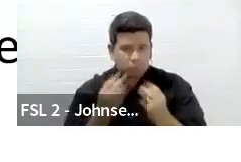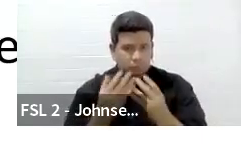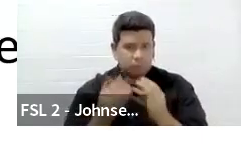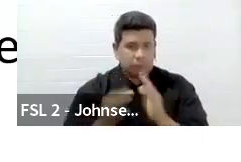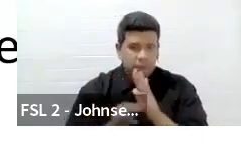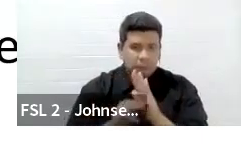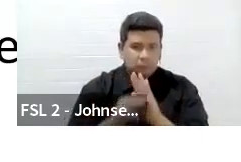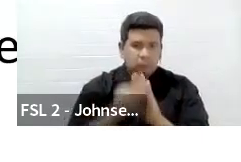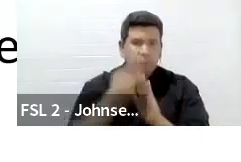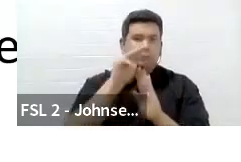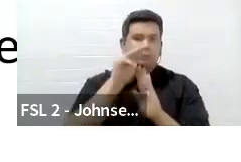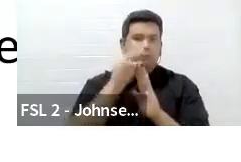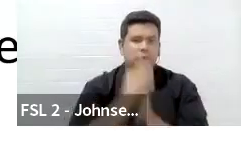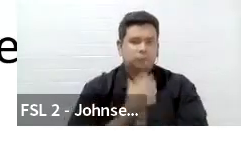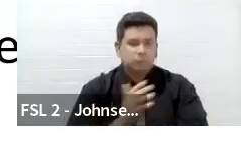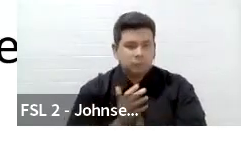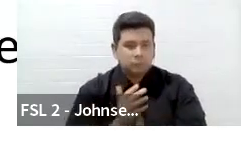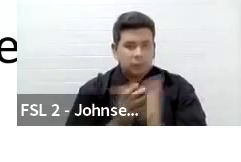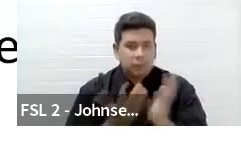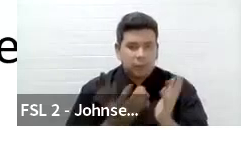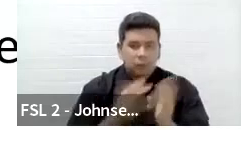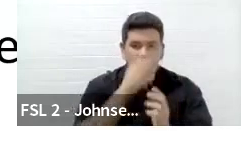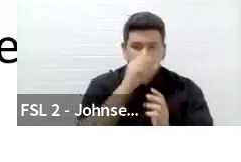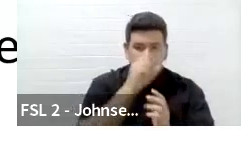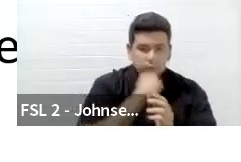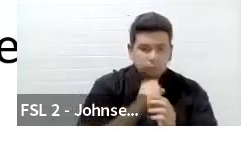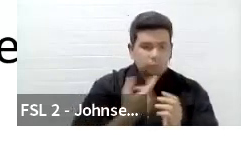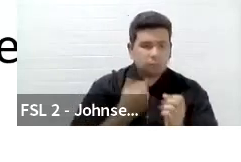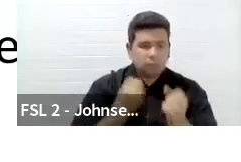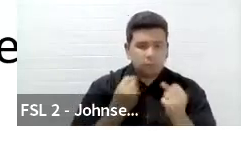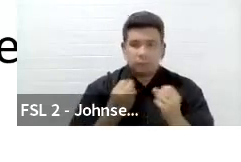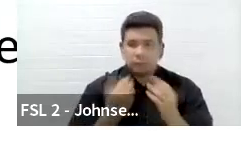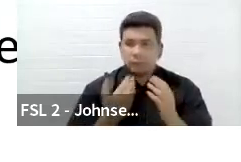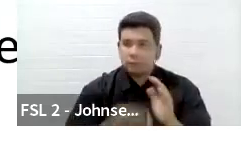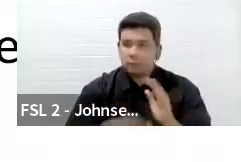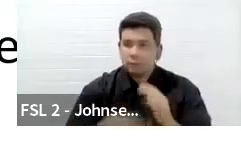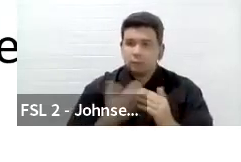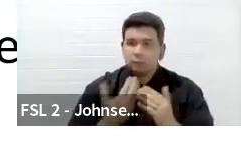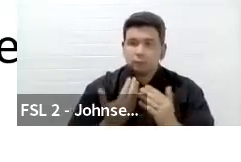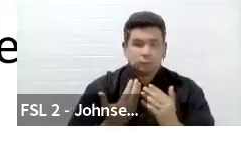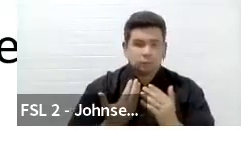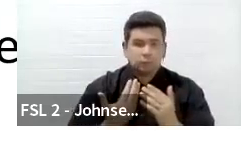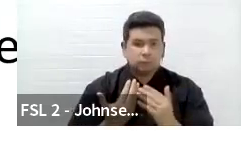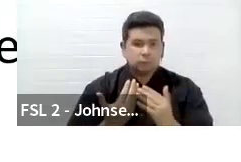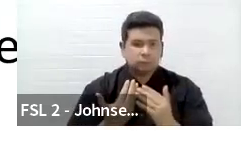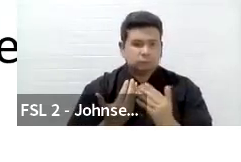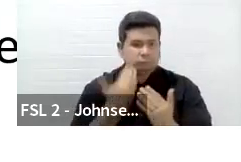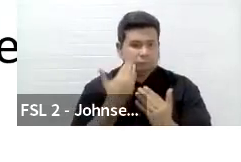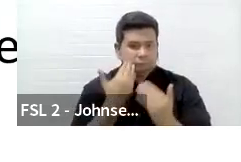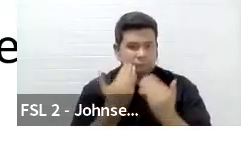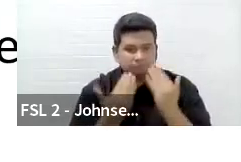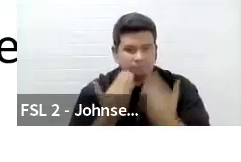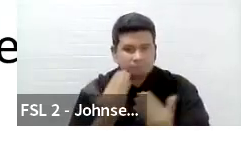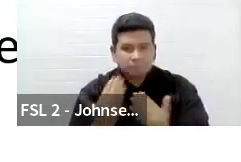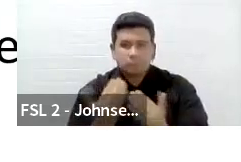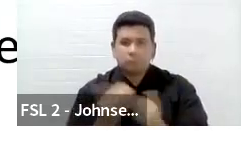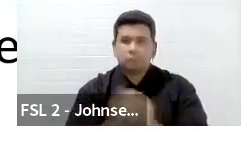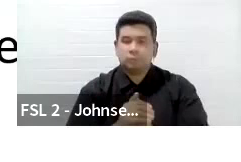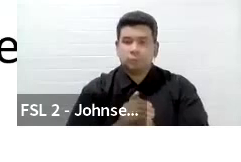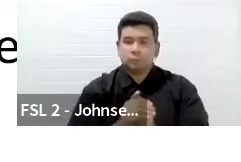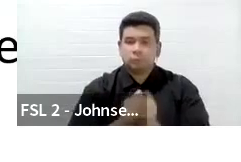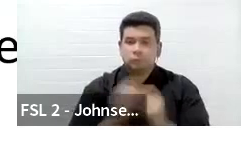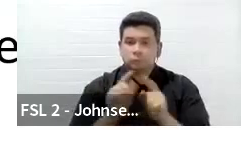have a higher risk of dying, then the net effect would be more deaths. Okay, so the